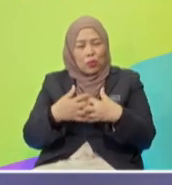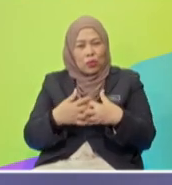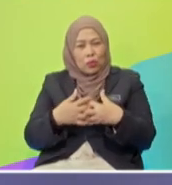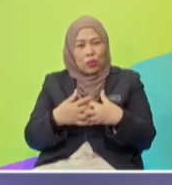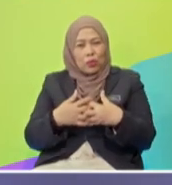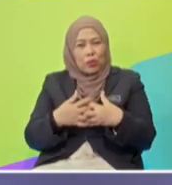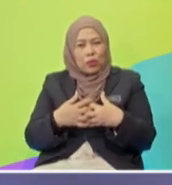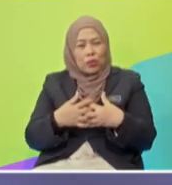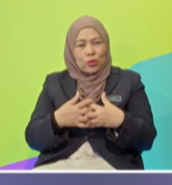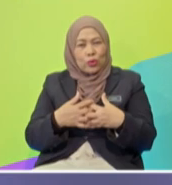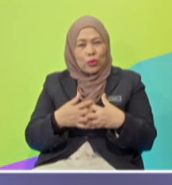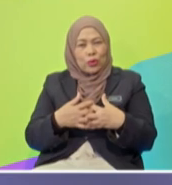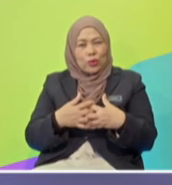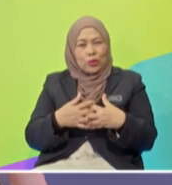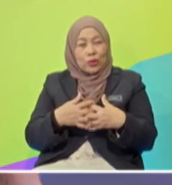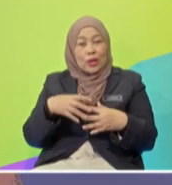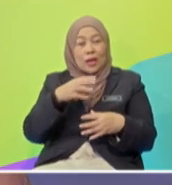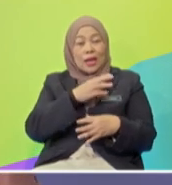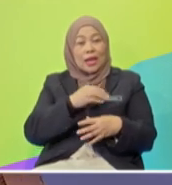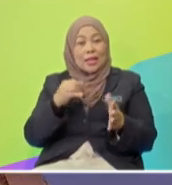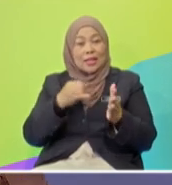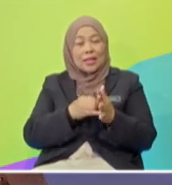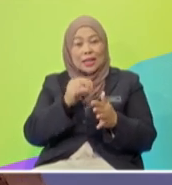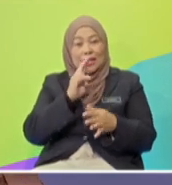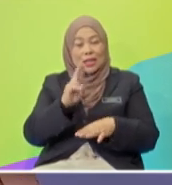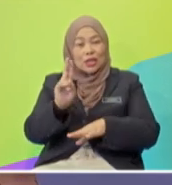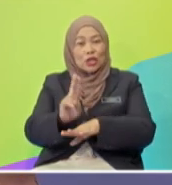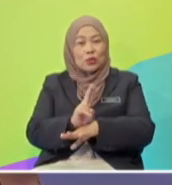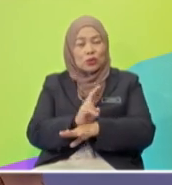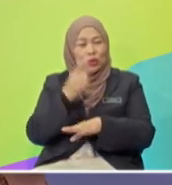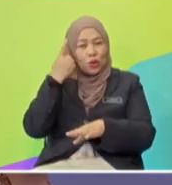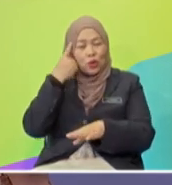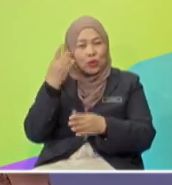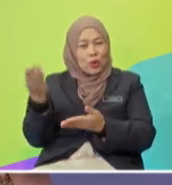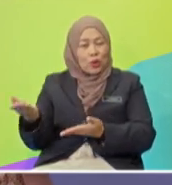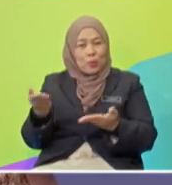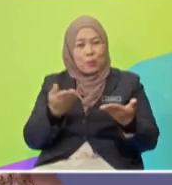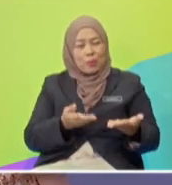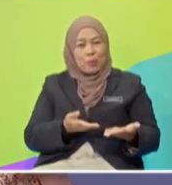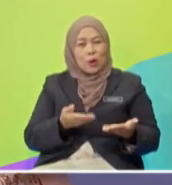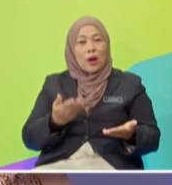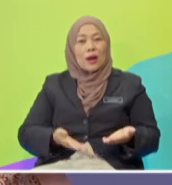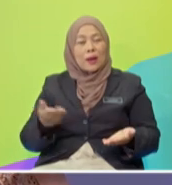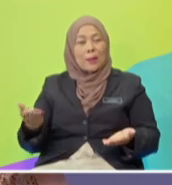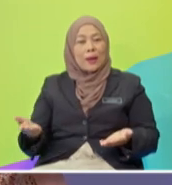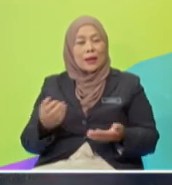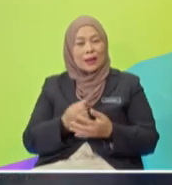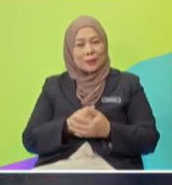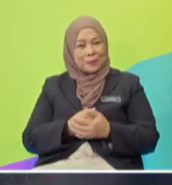And it is used for transporting goods or troops. What do you think it